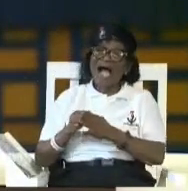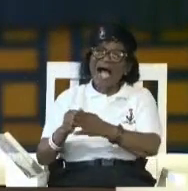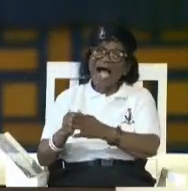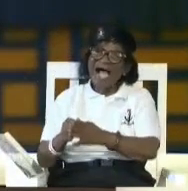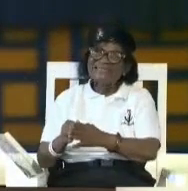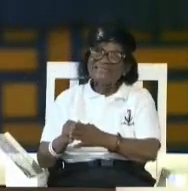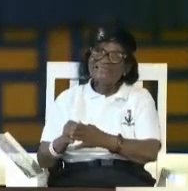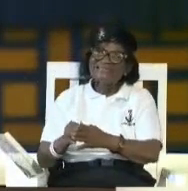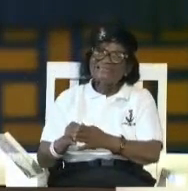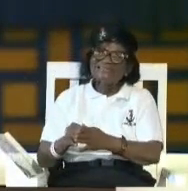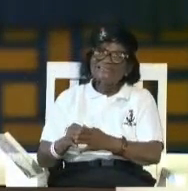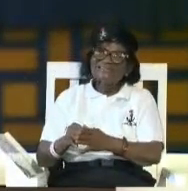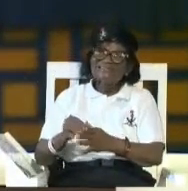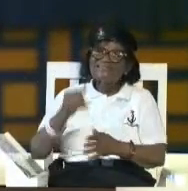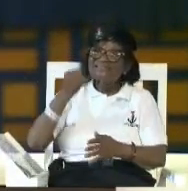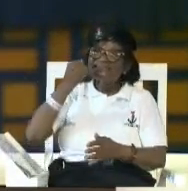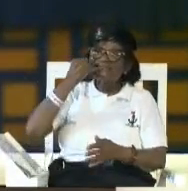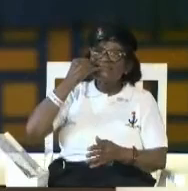jealously,